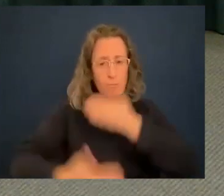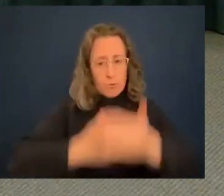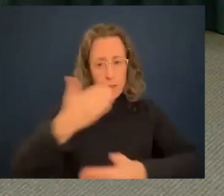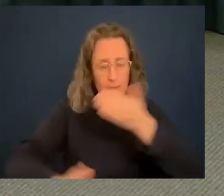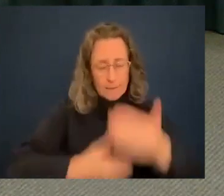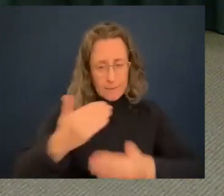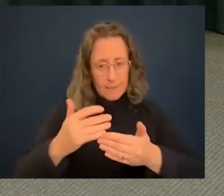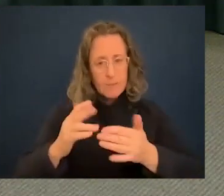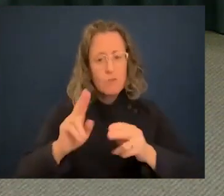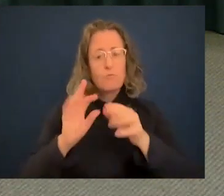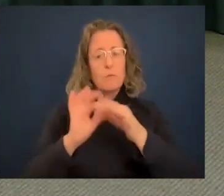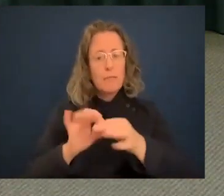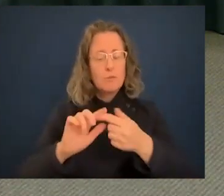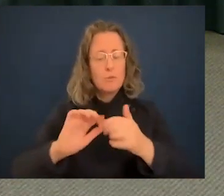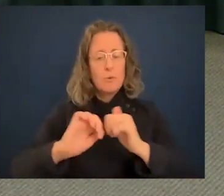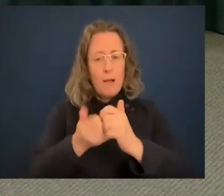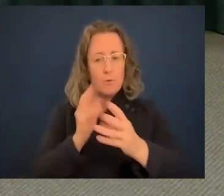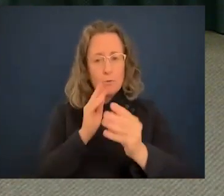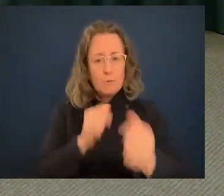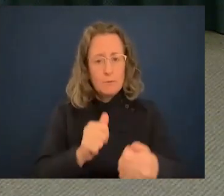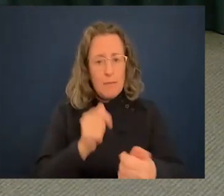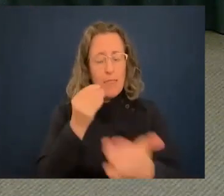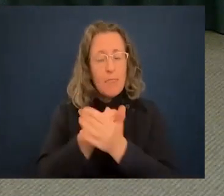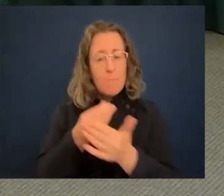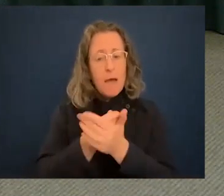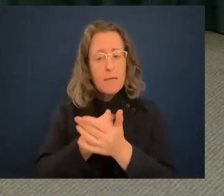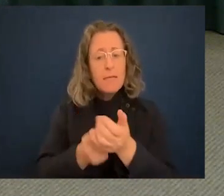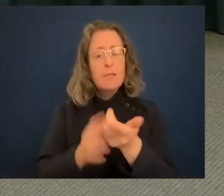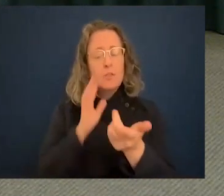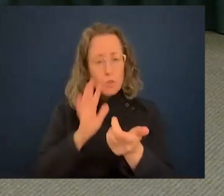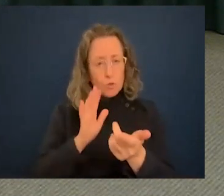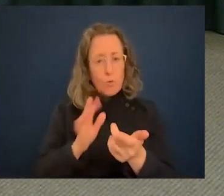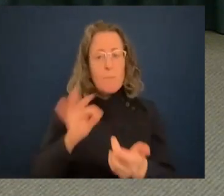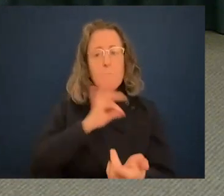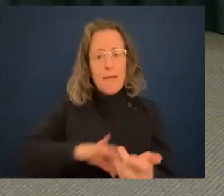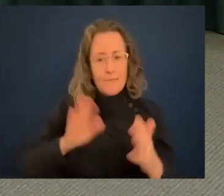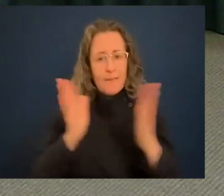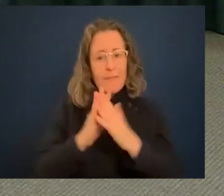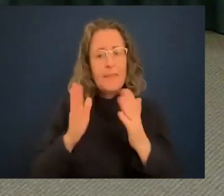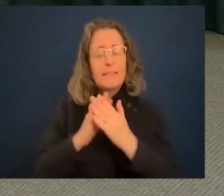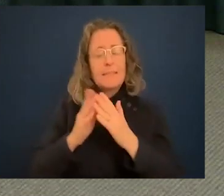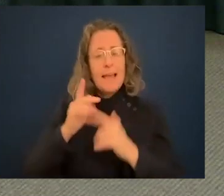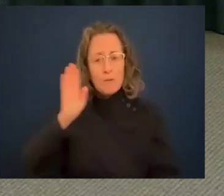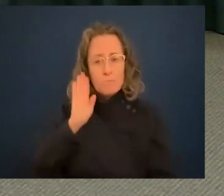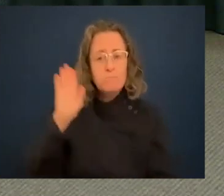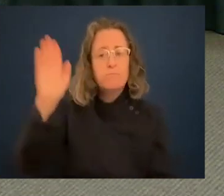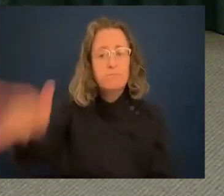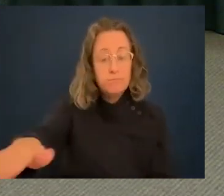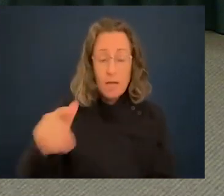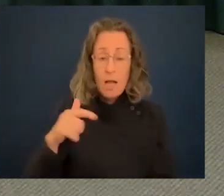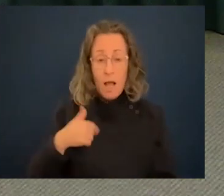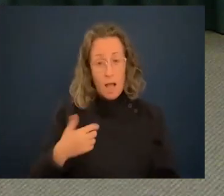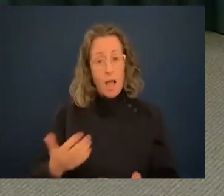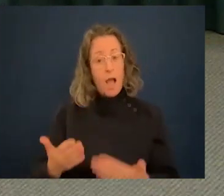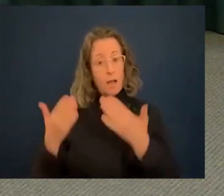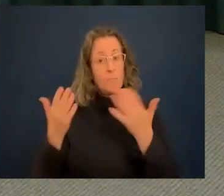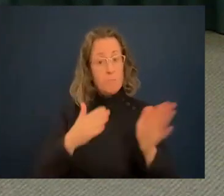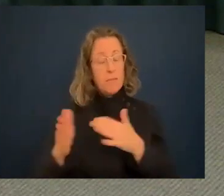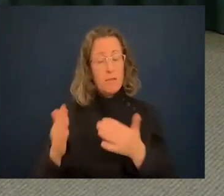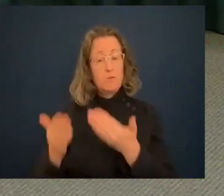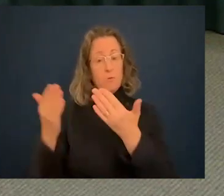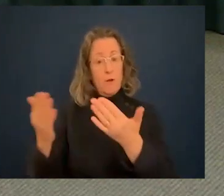town's long-term benefits let me add that I intend to offer an amendment to Article 15